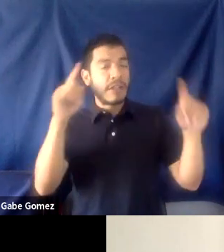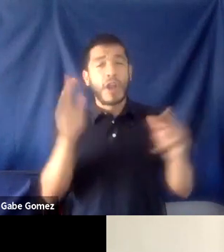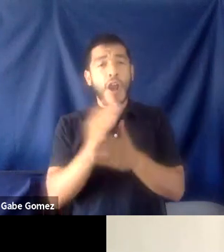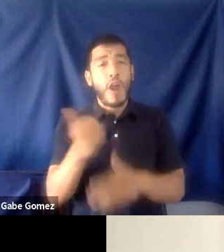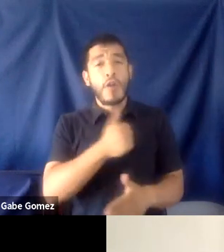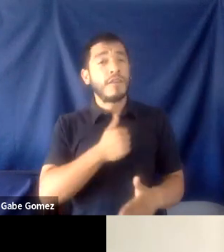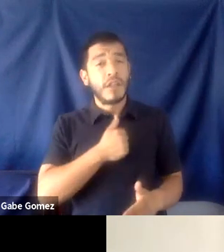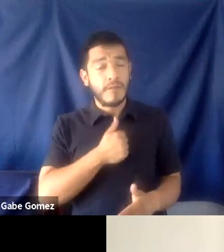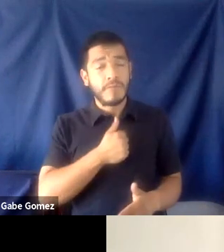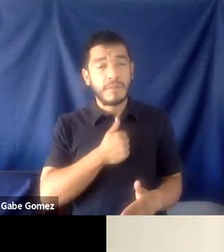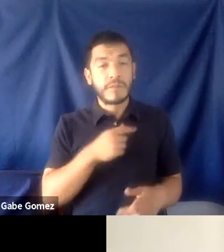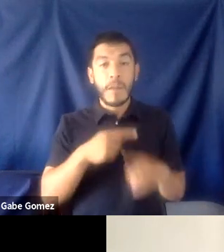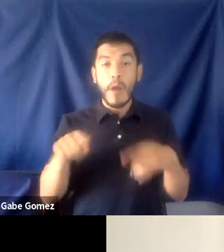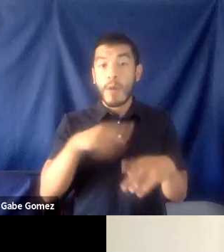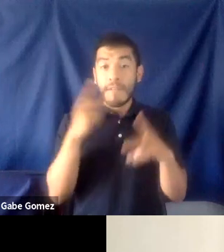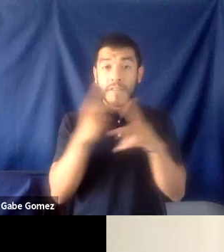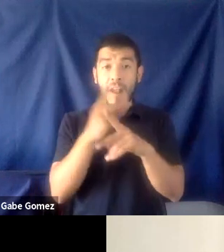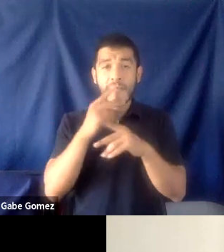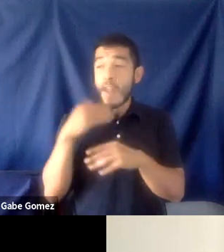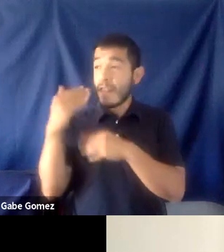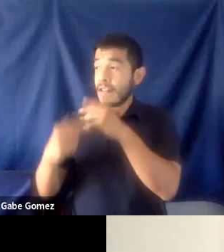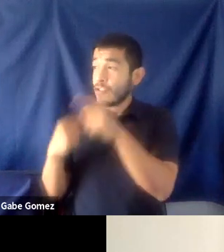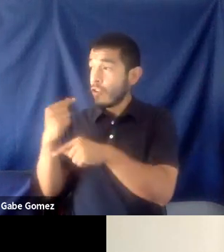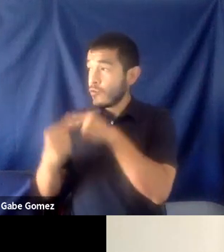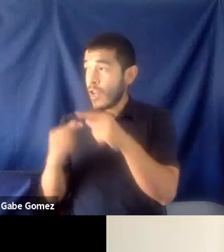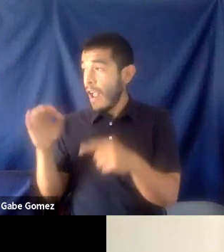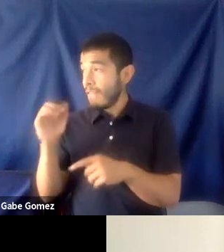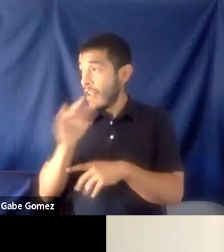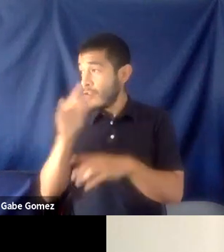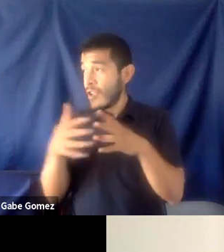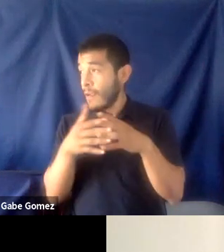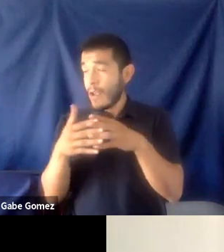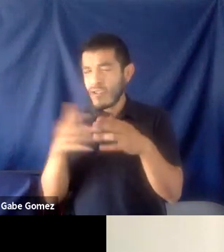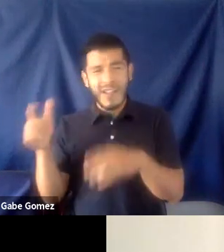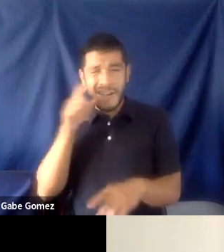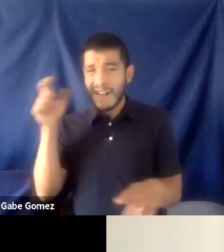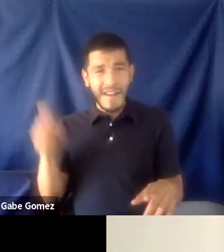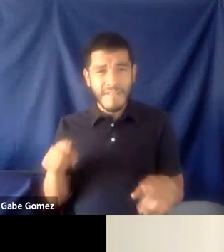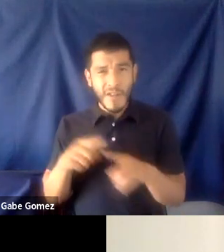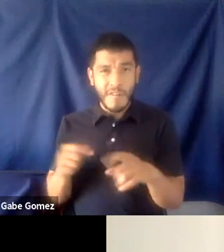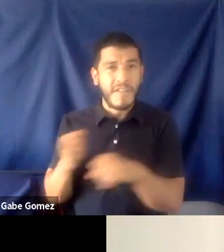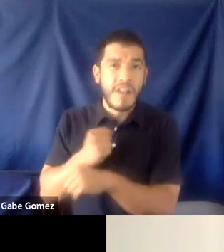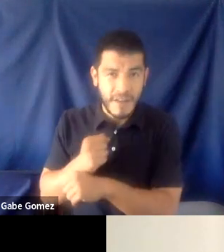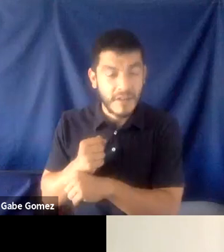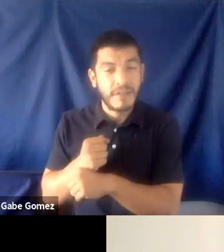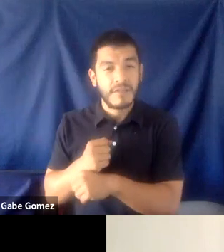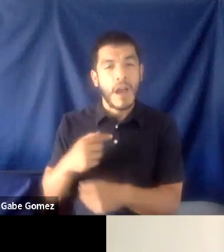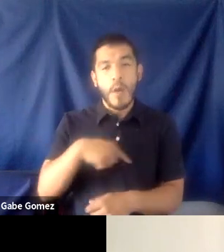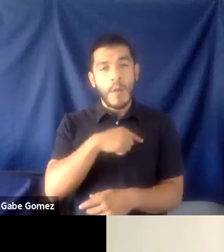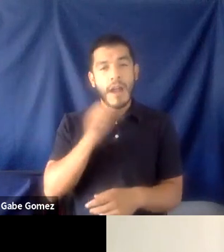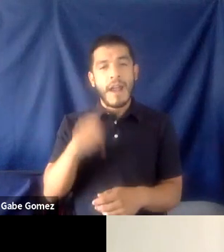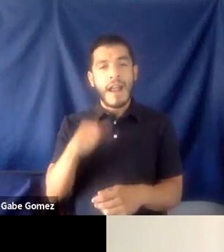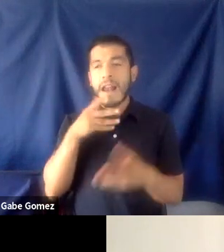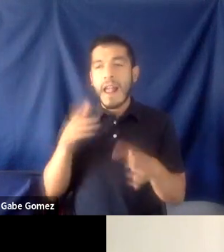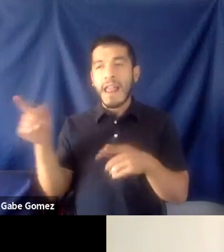out by ourselves, but we figured for the next generation of Asian American storytellers, we could kind of not let